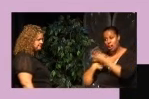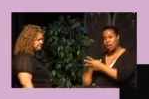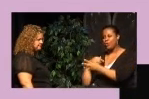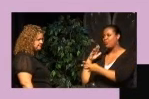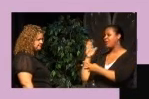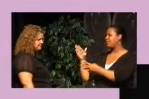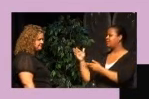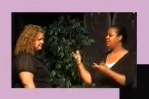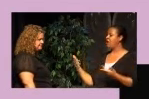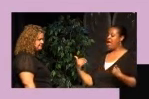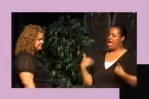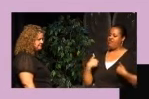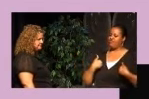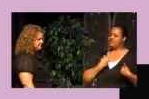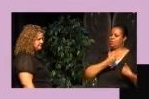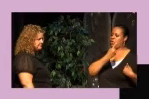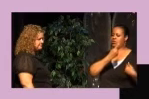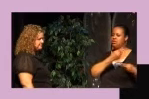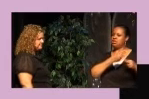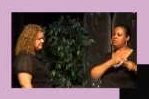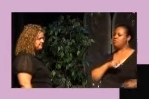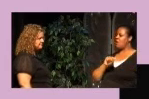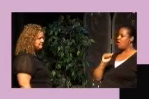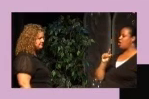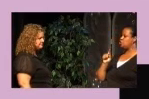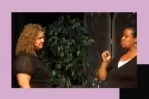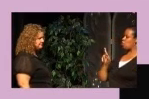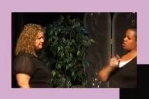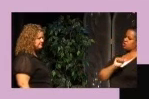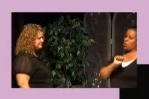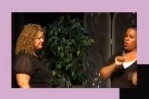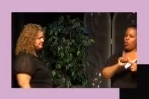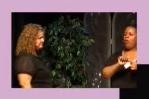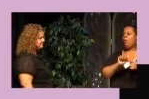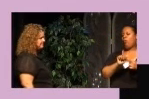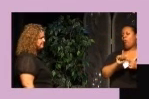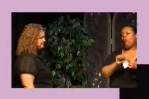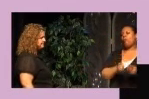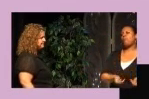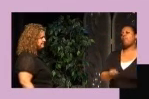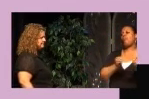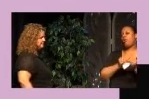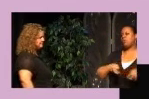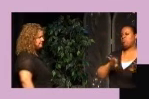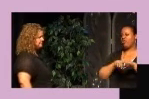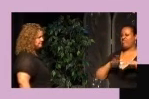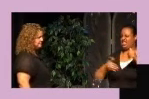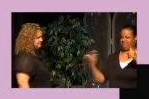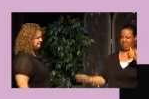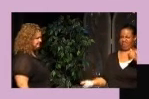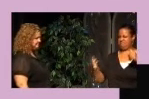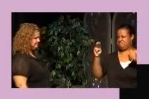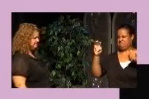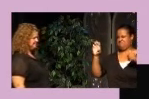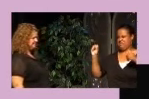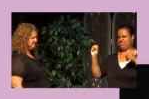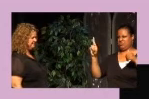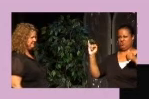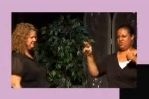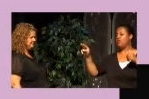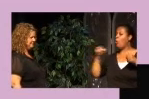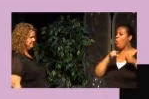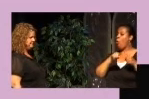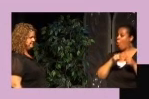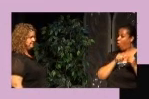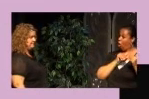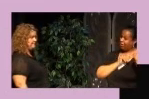And I have an Azor. An Azor worth ten times him. An Azor I love. He's almost as pretty as me.